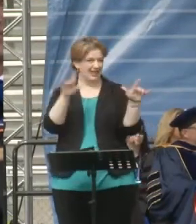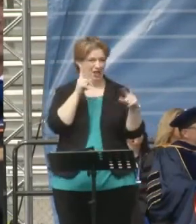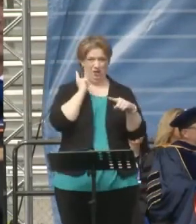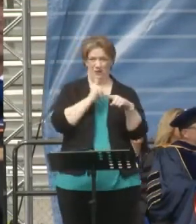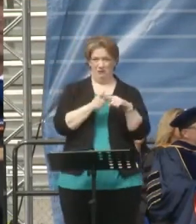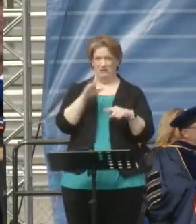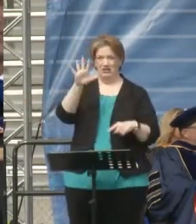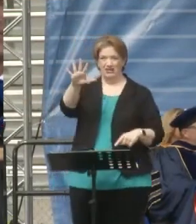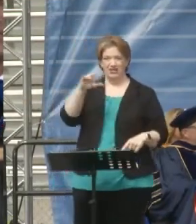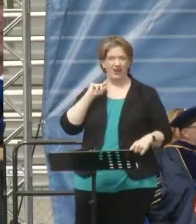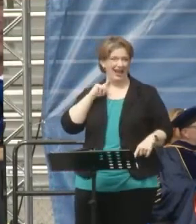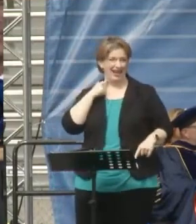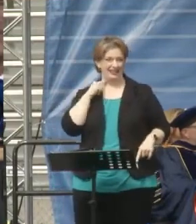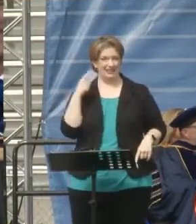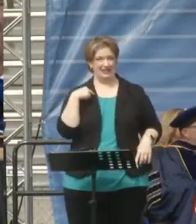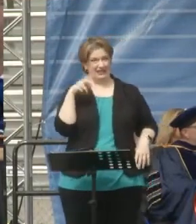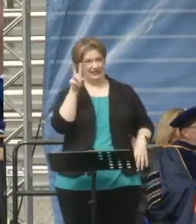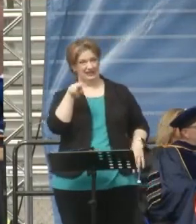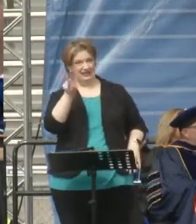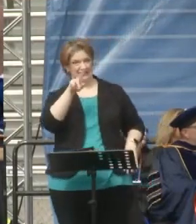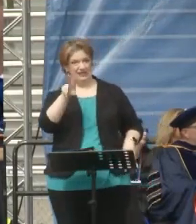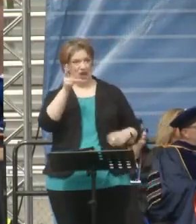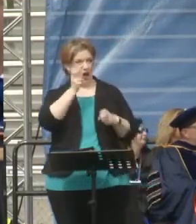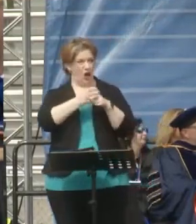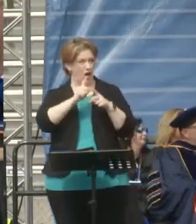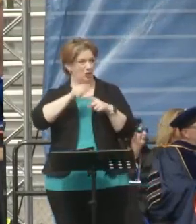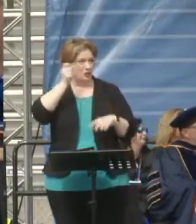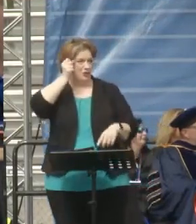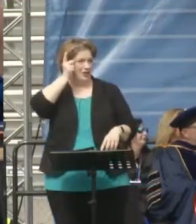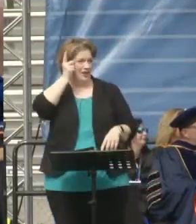accent also took some time to get used to.